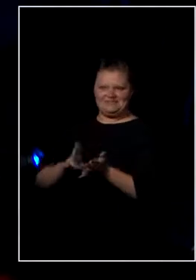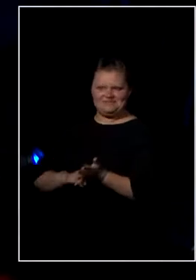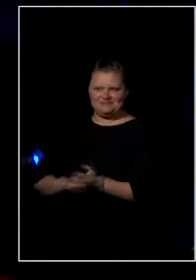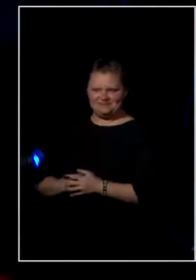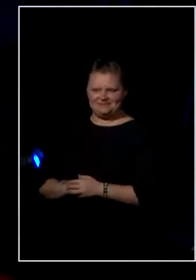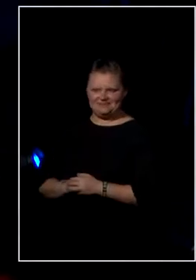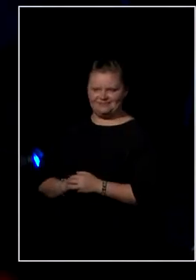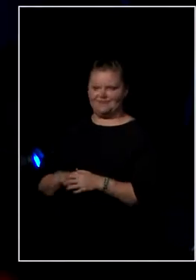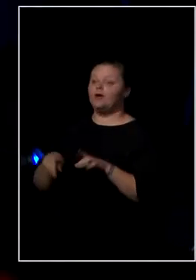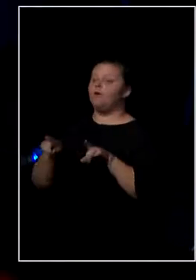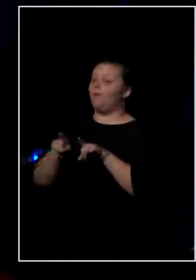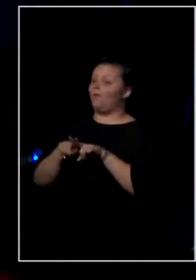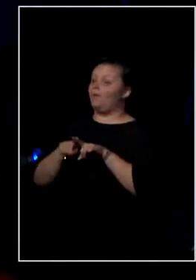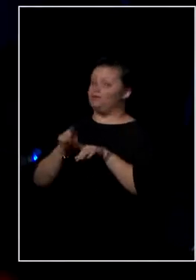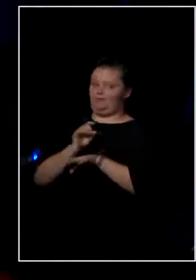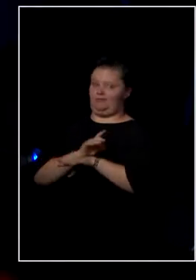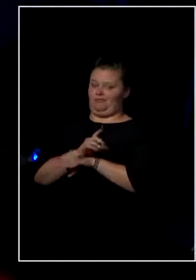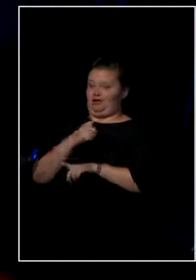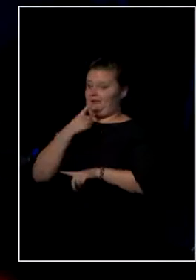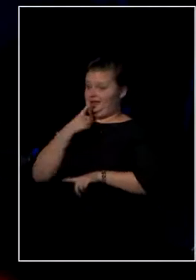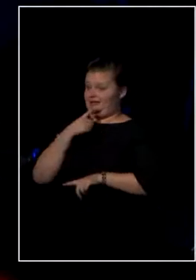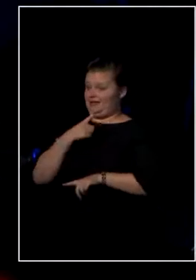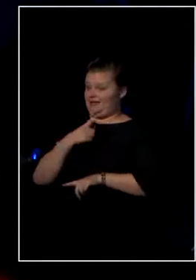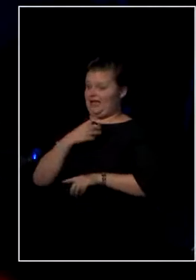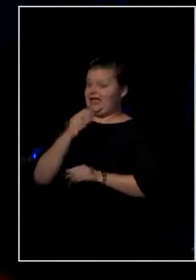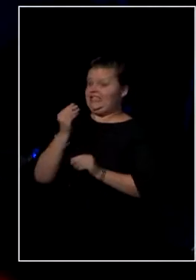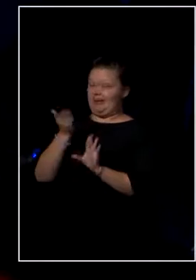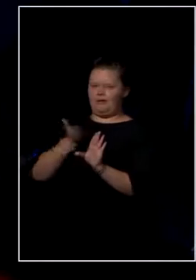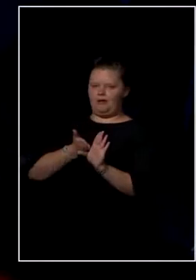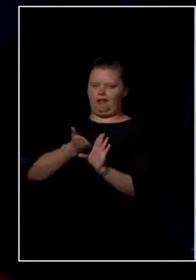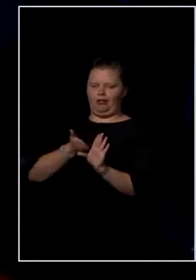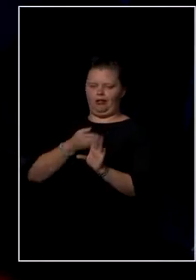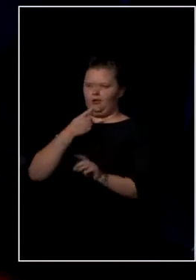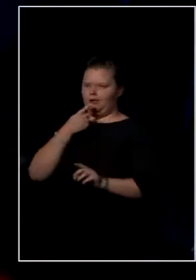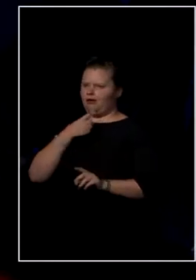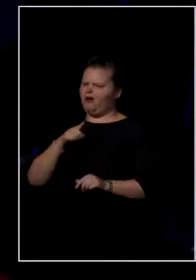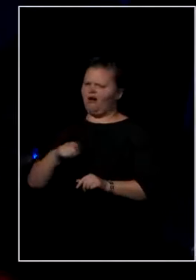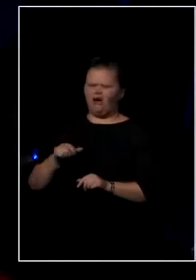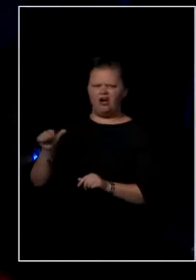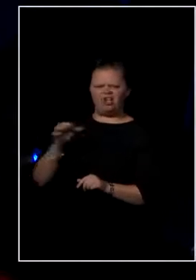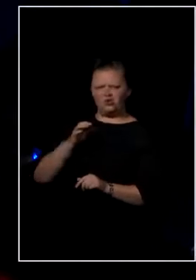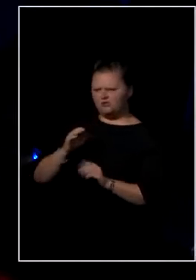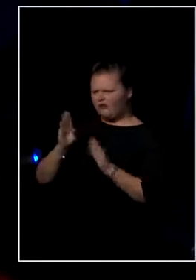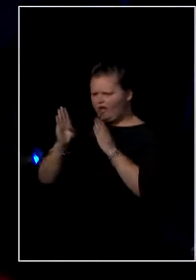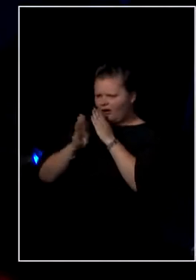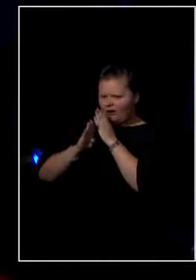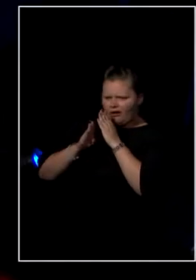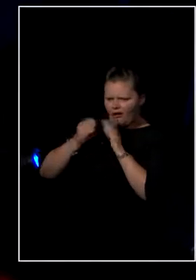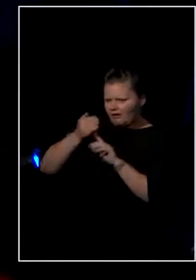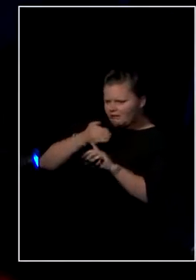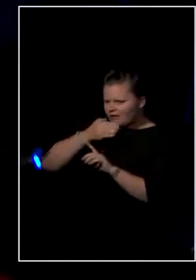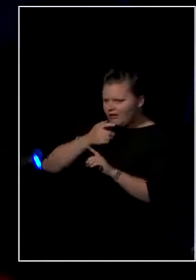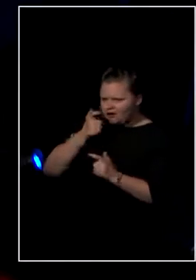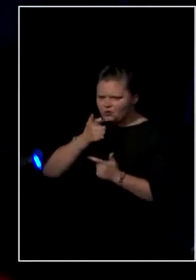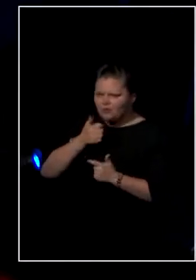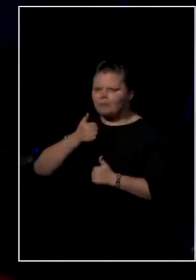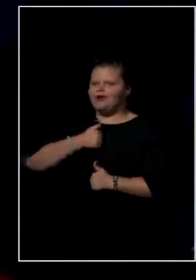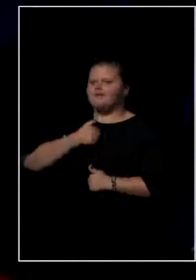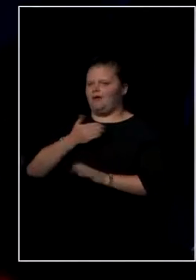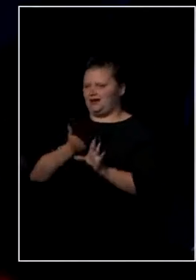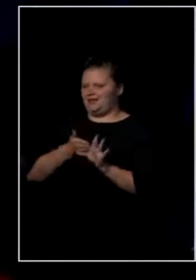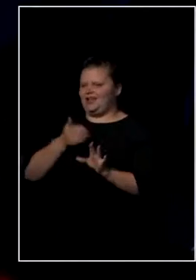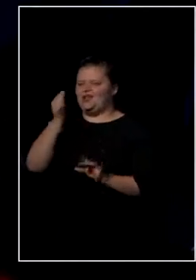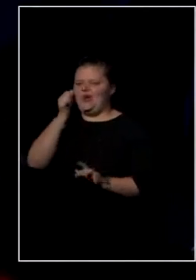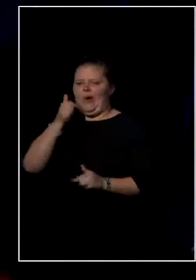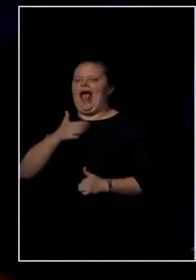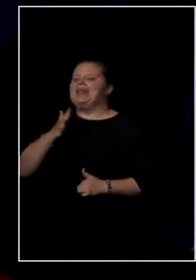And she also says that for some psychologists, they'd be like, oh, you shouldn't hide behind your humour. But my psychologist knows I need it